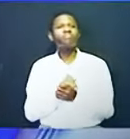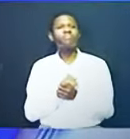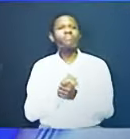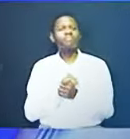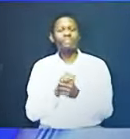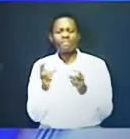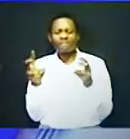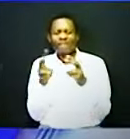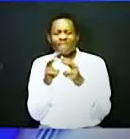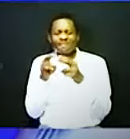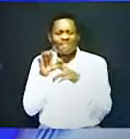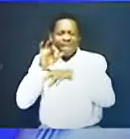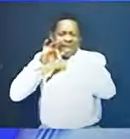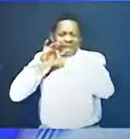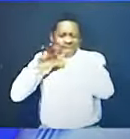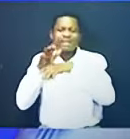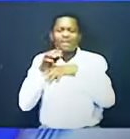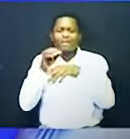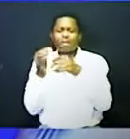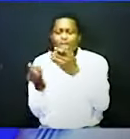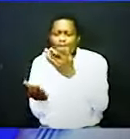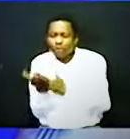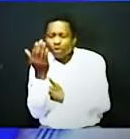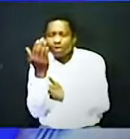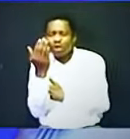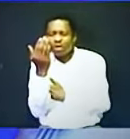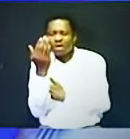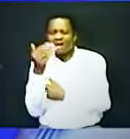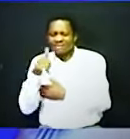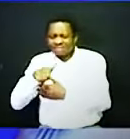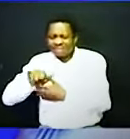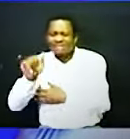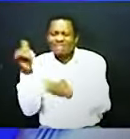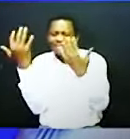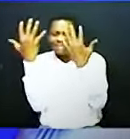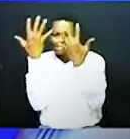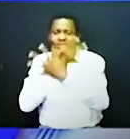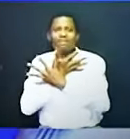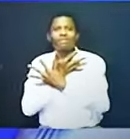eduasenum. That very early in the morning, while it was still dark.